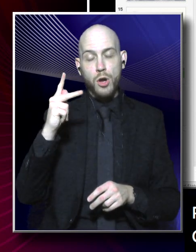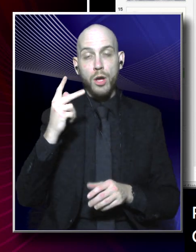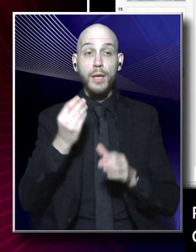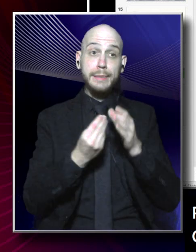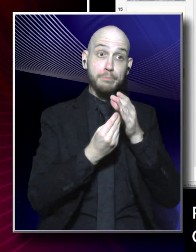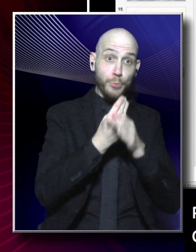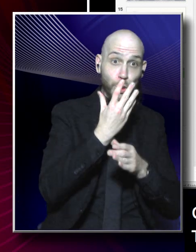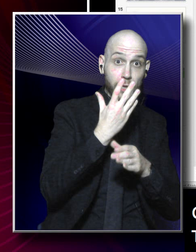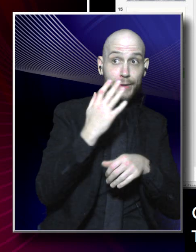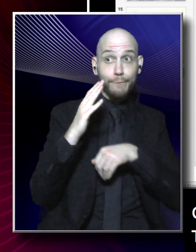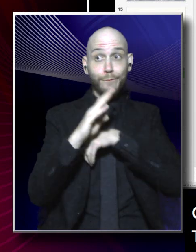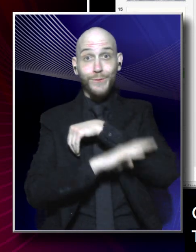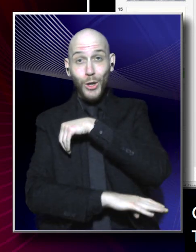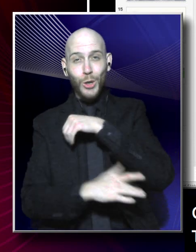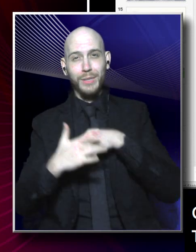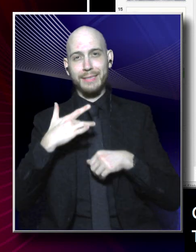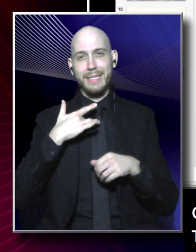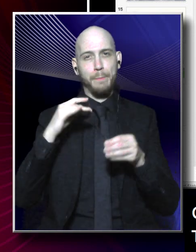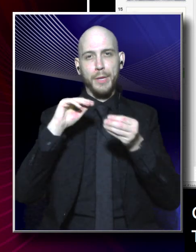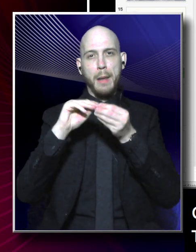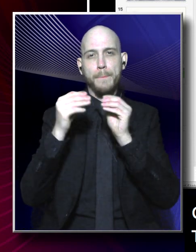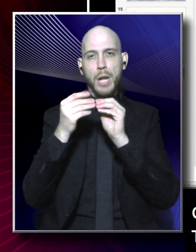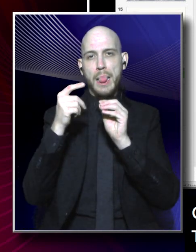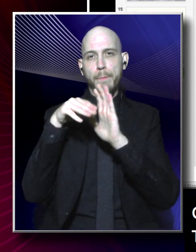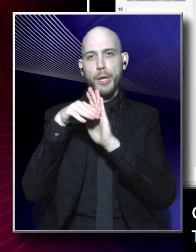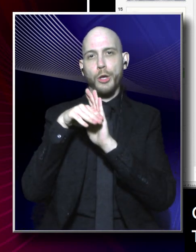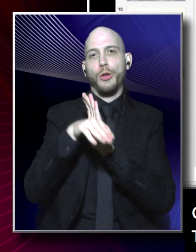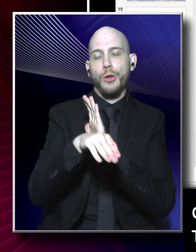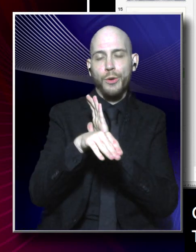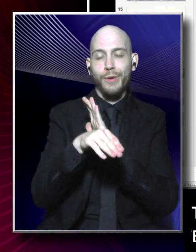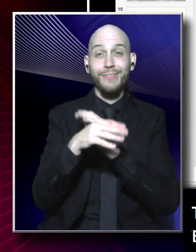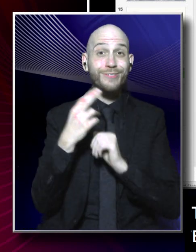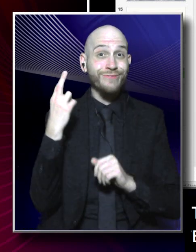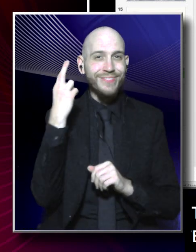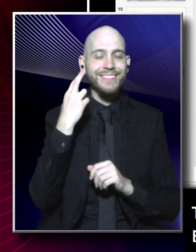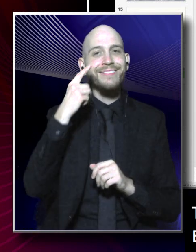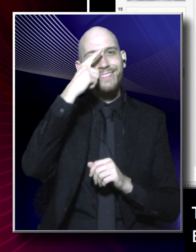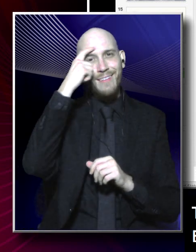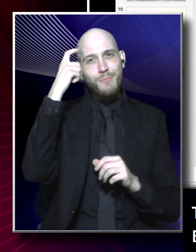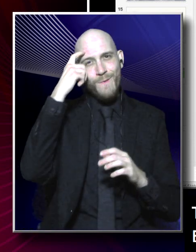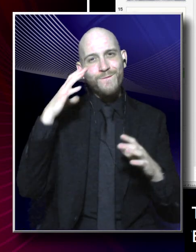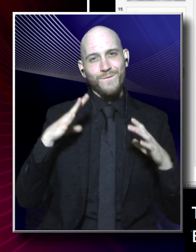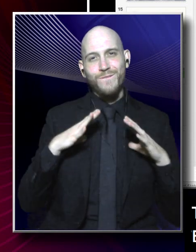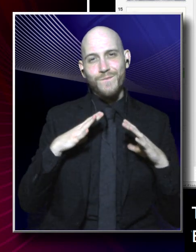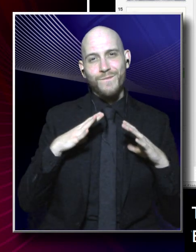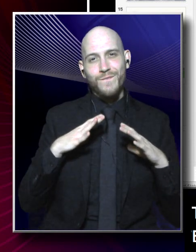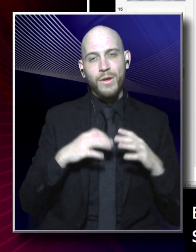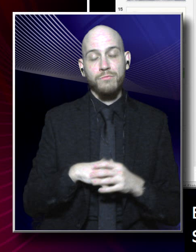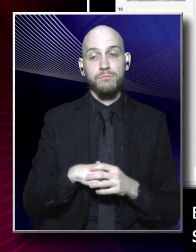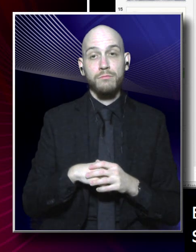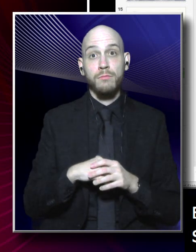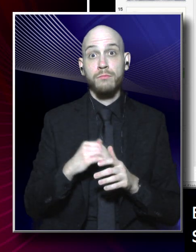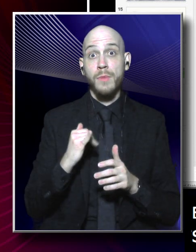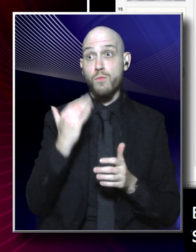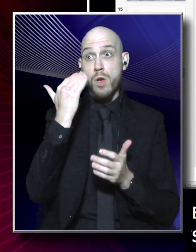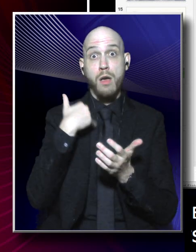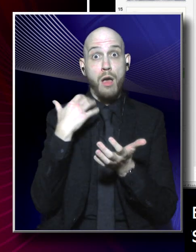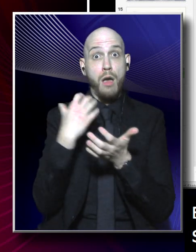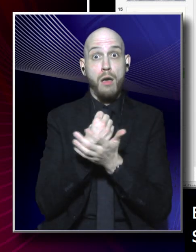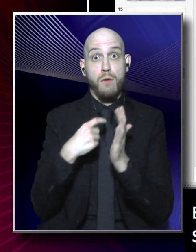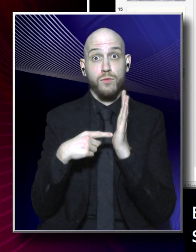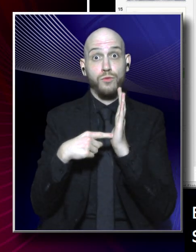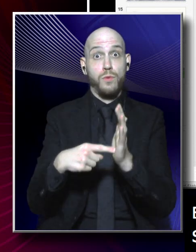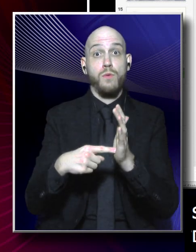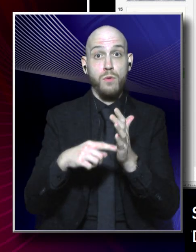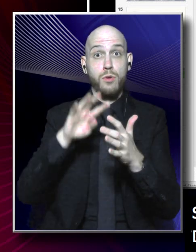the summer, and a lot of kids will kind of digress during the summer, which is why I wanted to show this graph. If you look from